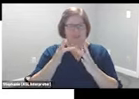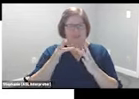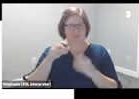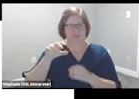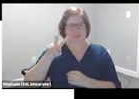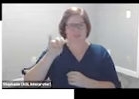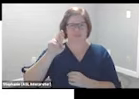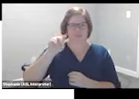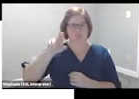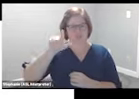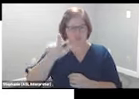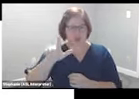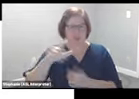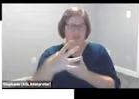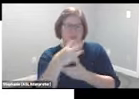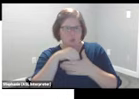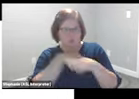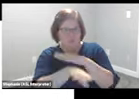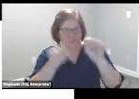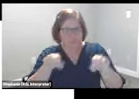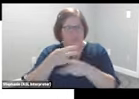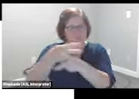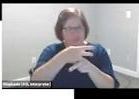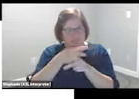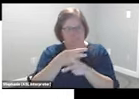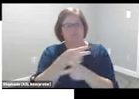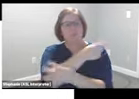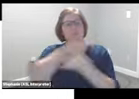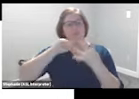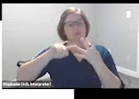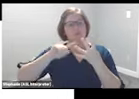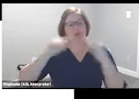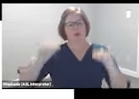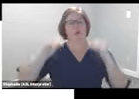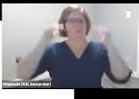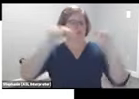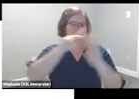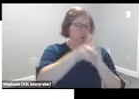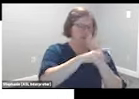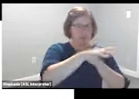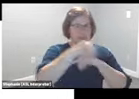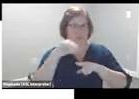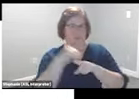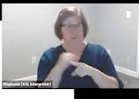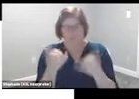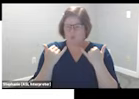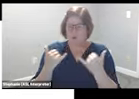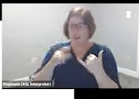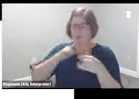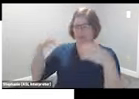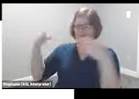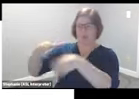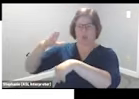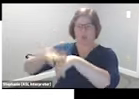been working on. It's really important to upgrade policies and practices, which are currently very in-person centered. And to